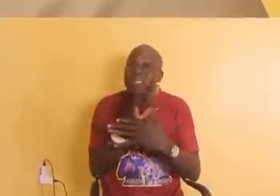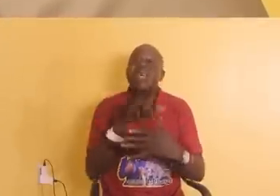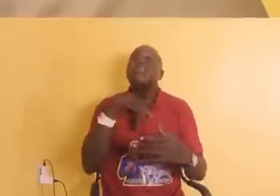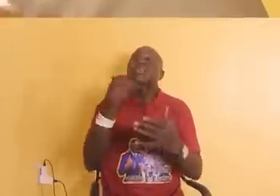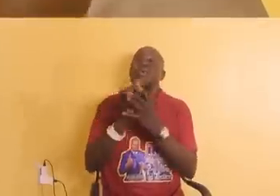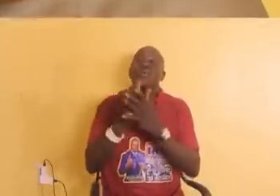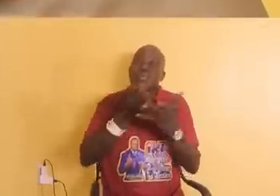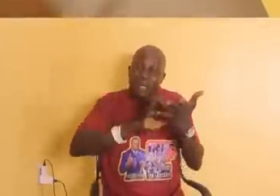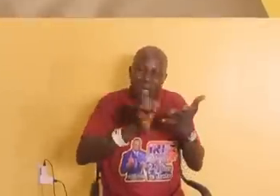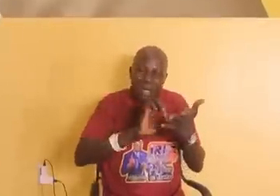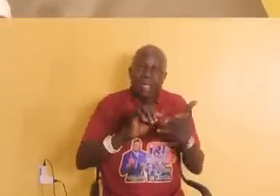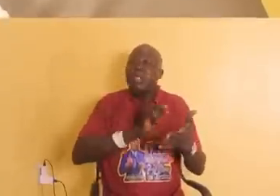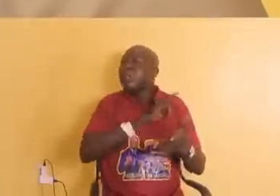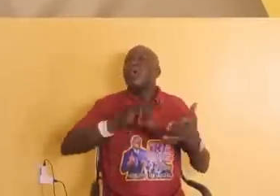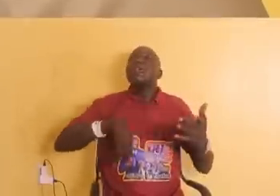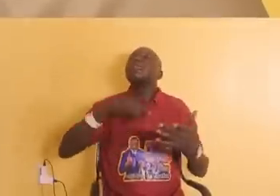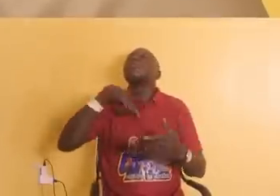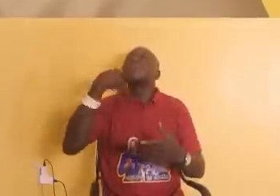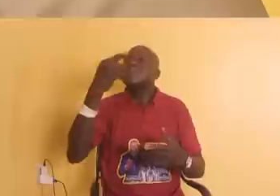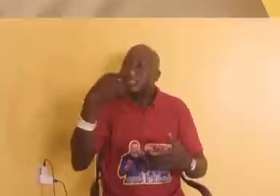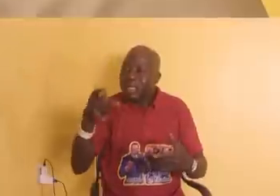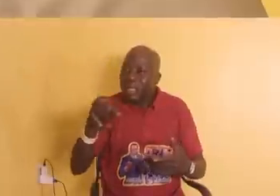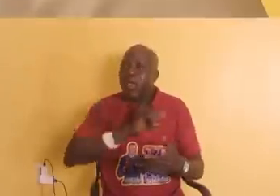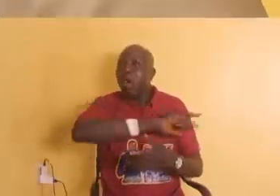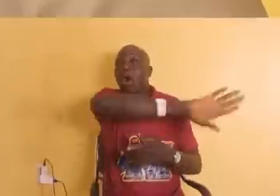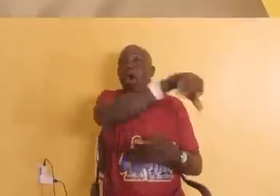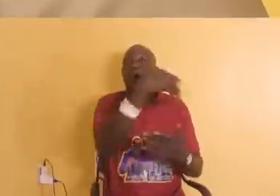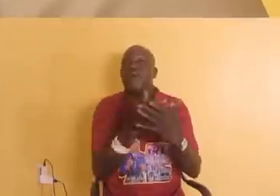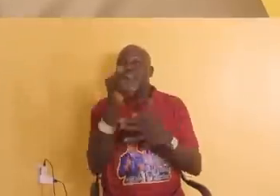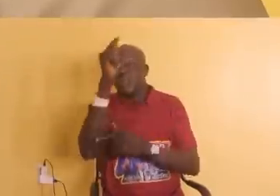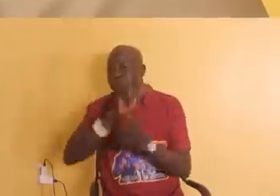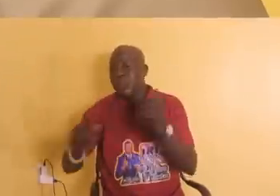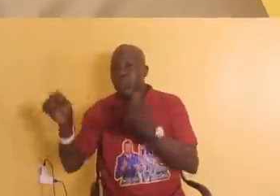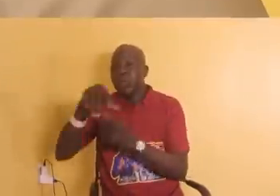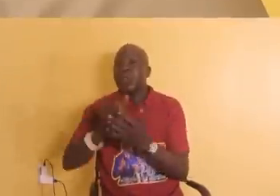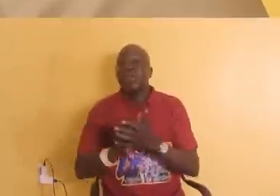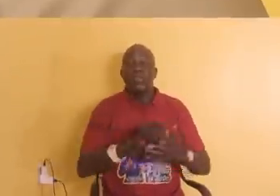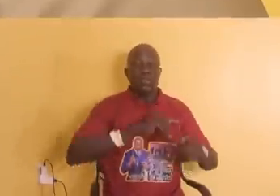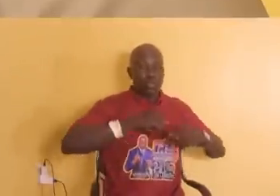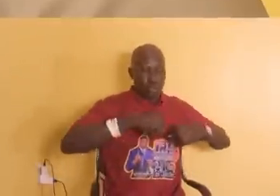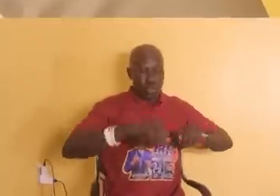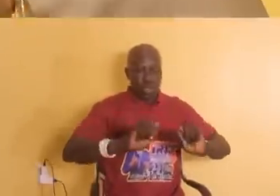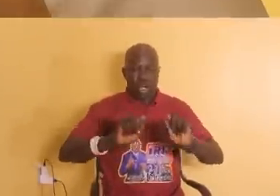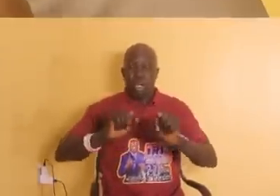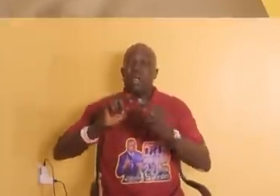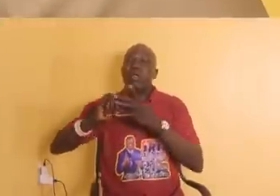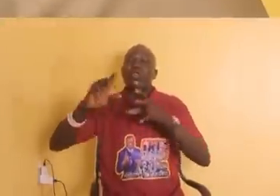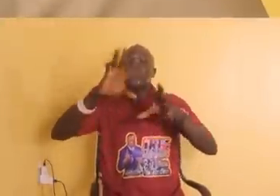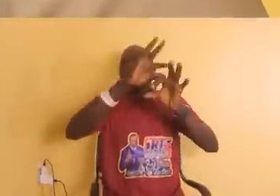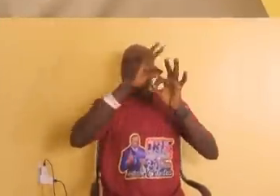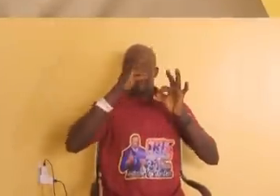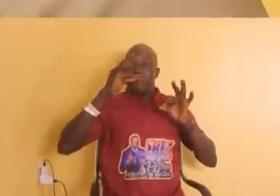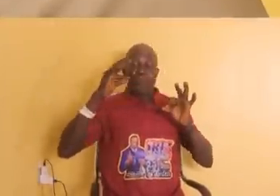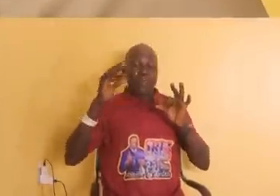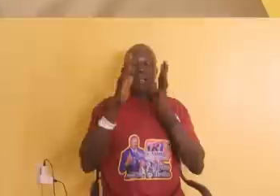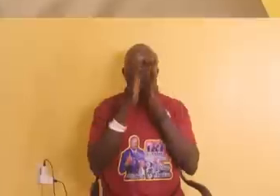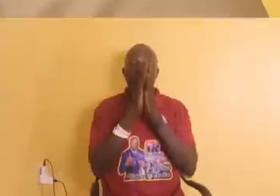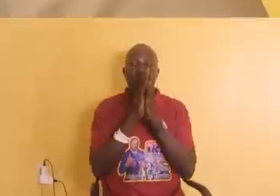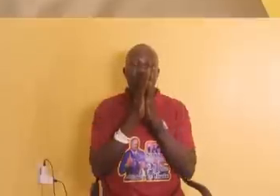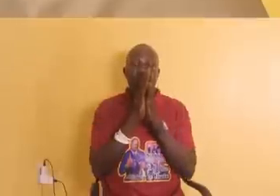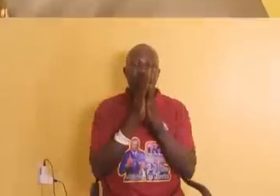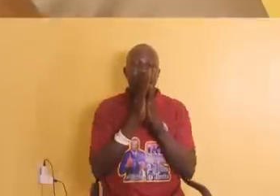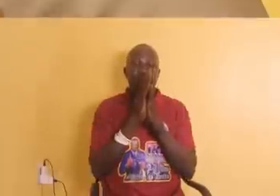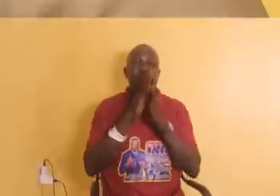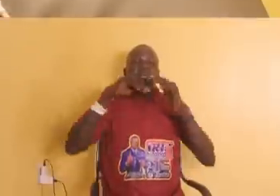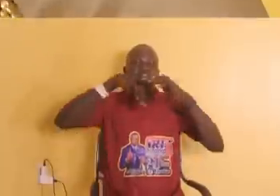you write it down. The Lord said, everyone should try to fast and